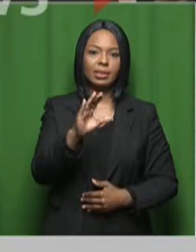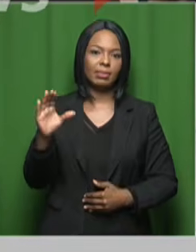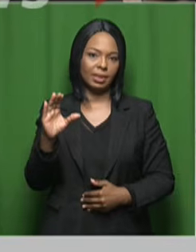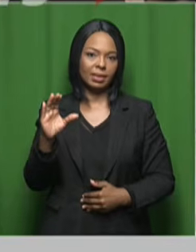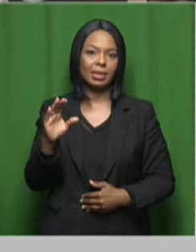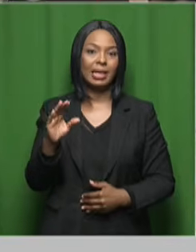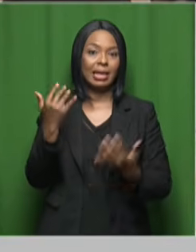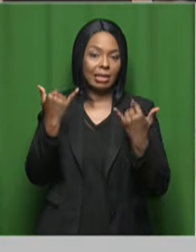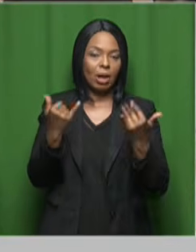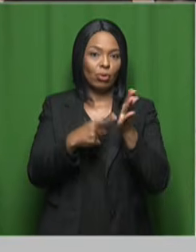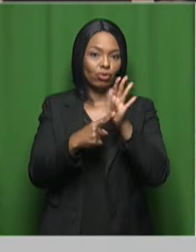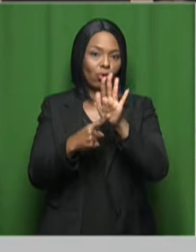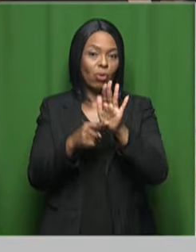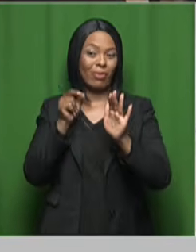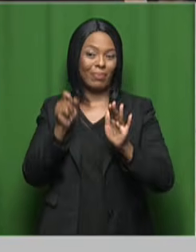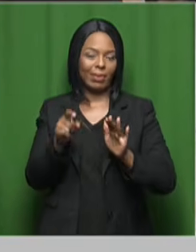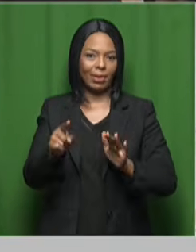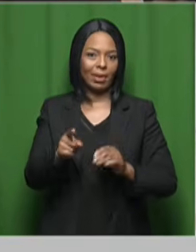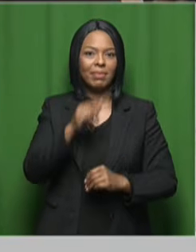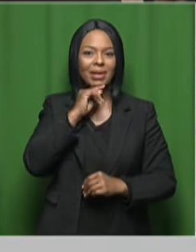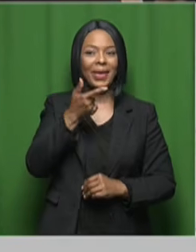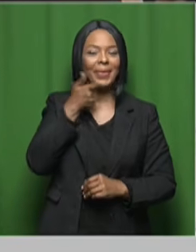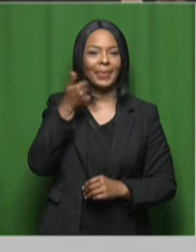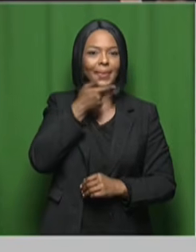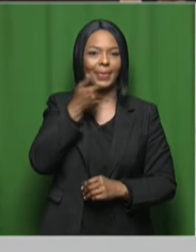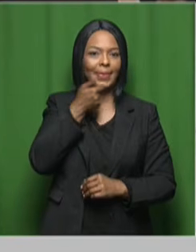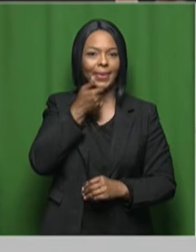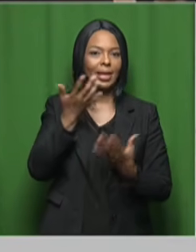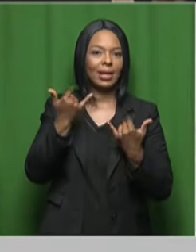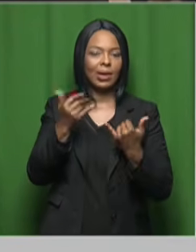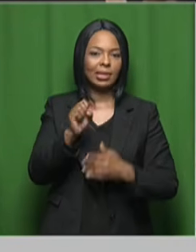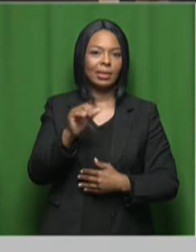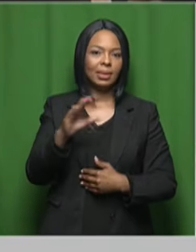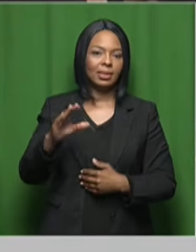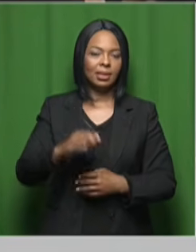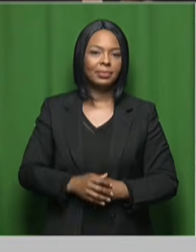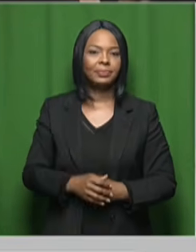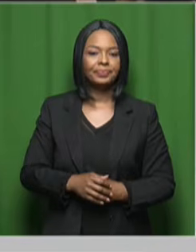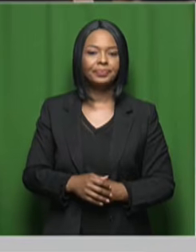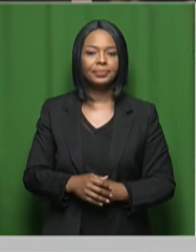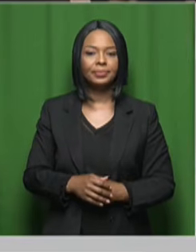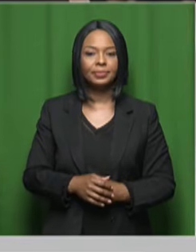So you are not too far from the studio, but talk to us about where you're at.